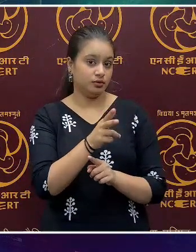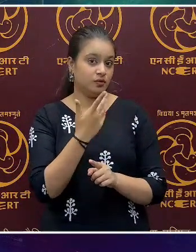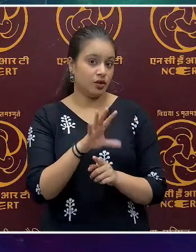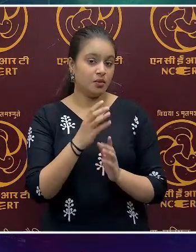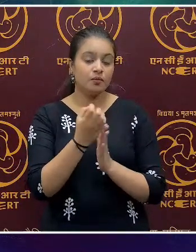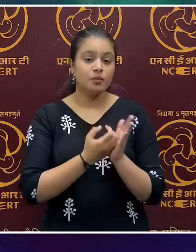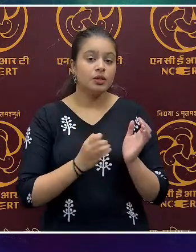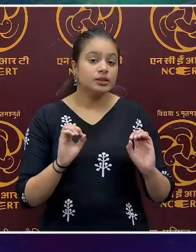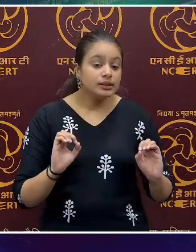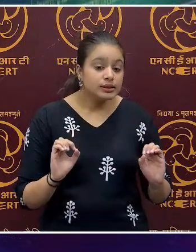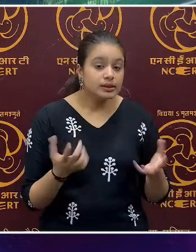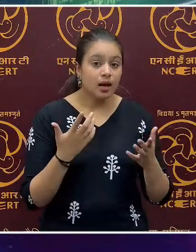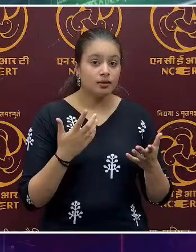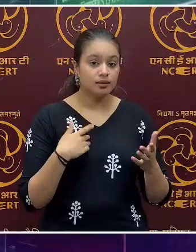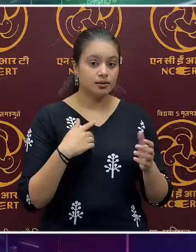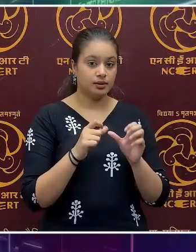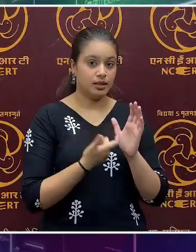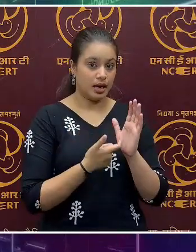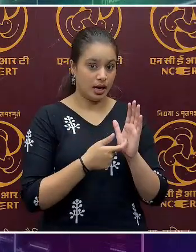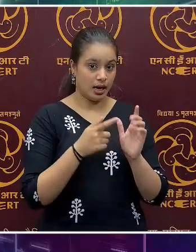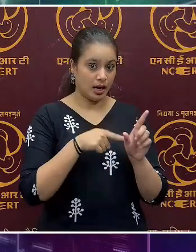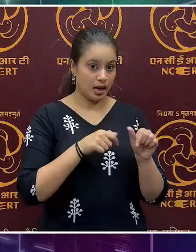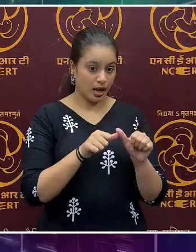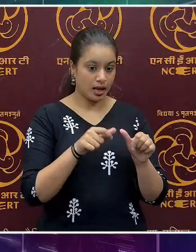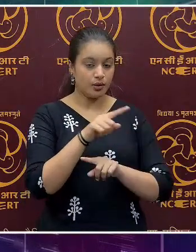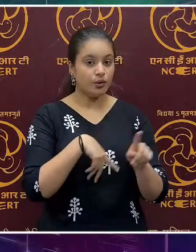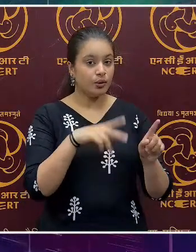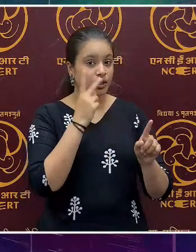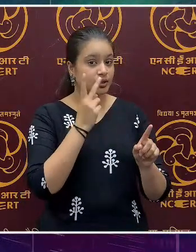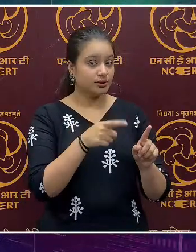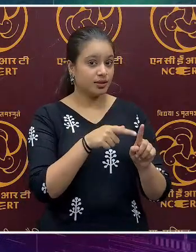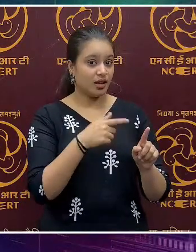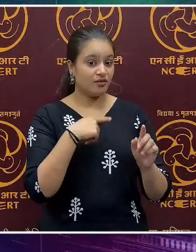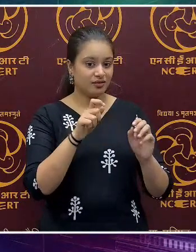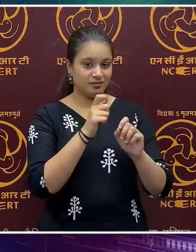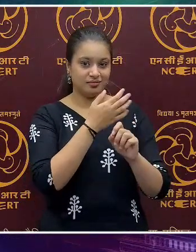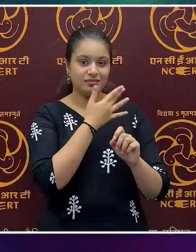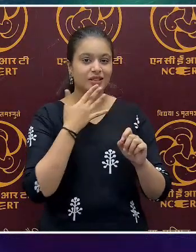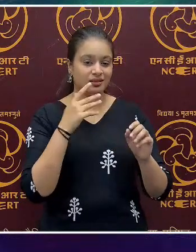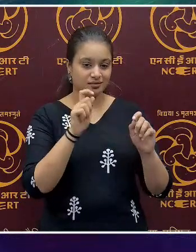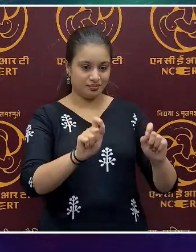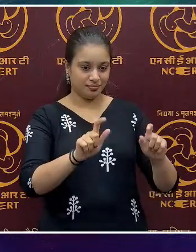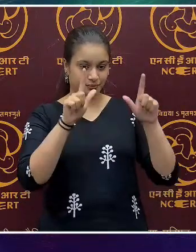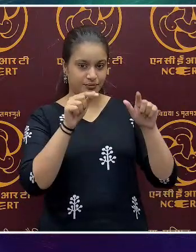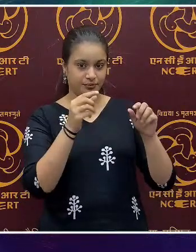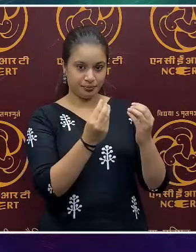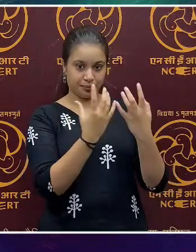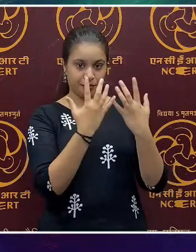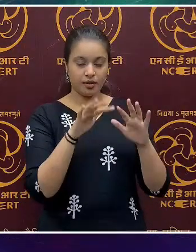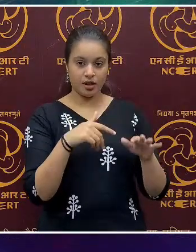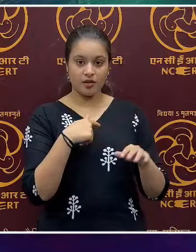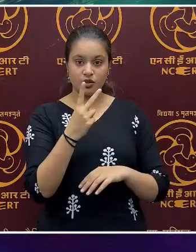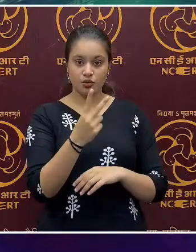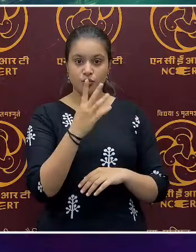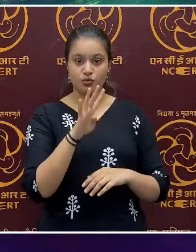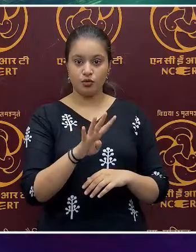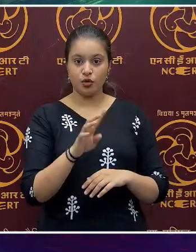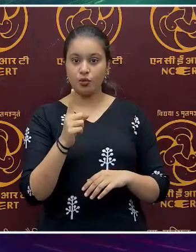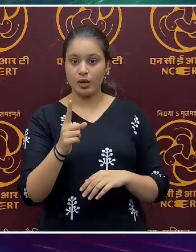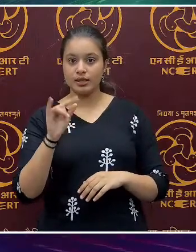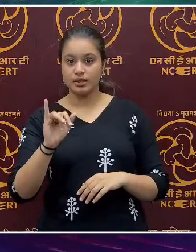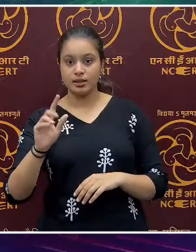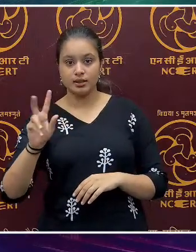is start from the array. So you can see it get highlighted like num list is stored with 2, 4, 1, 6,